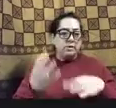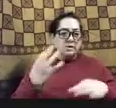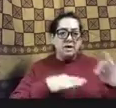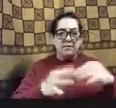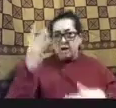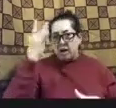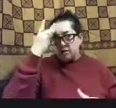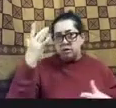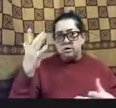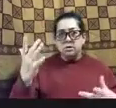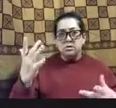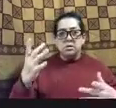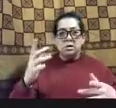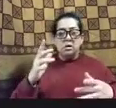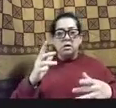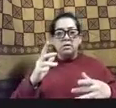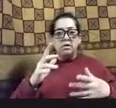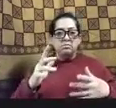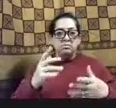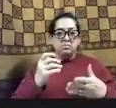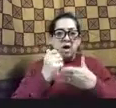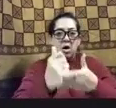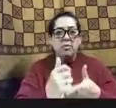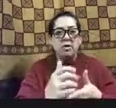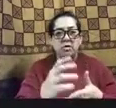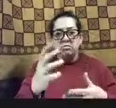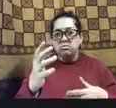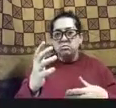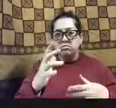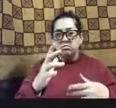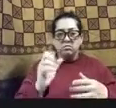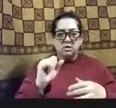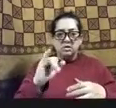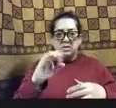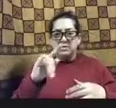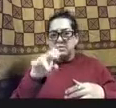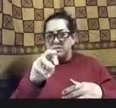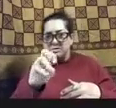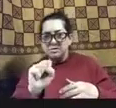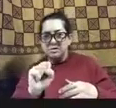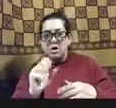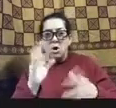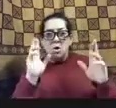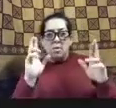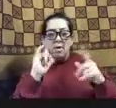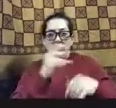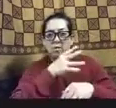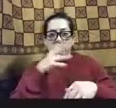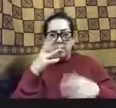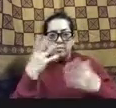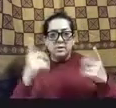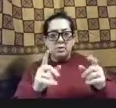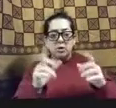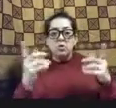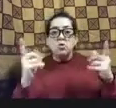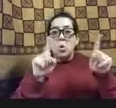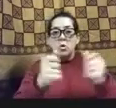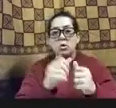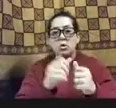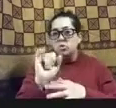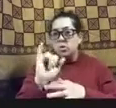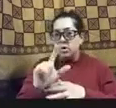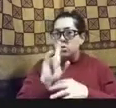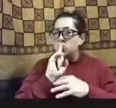getting sick and then treating the symptoms. And I think that's hopefully where agriculture is going with the soil, is that we're